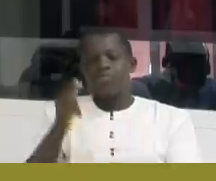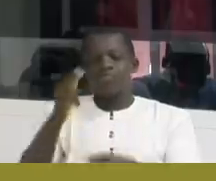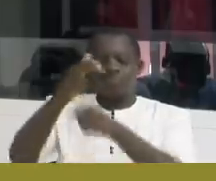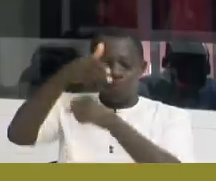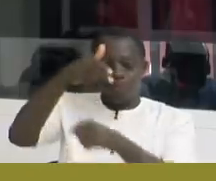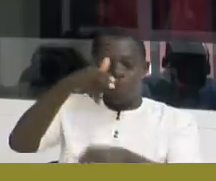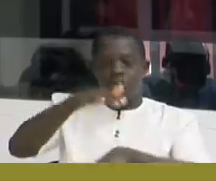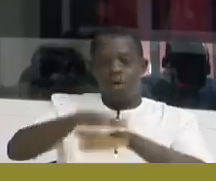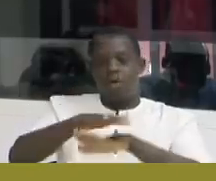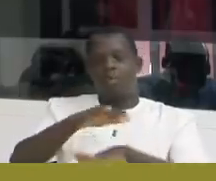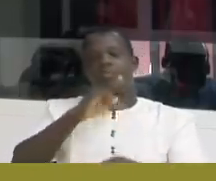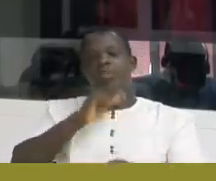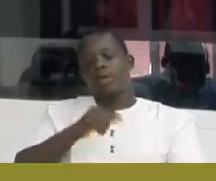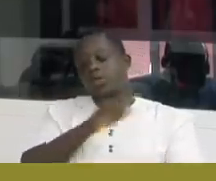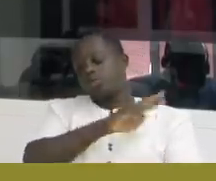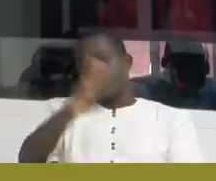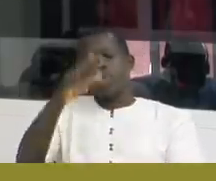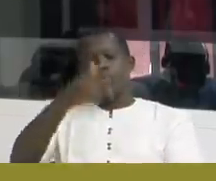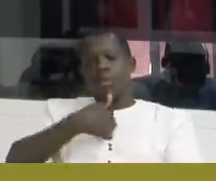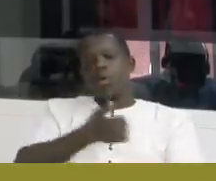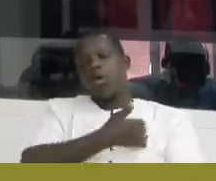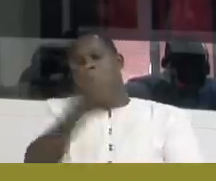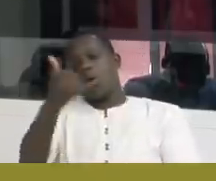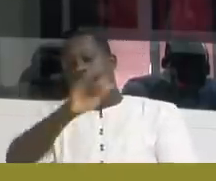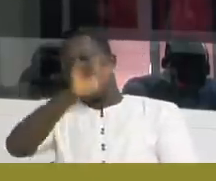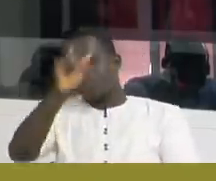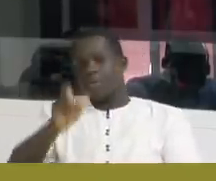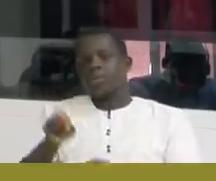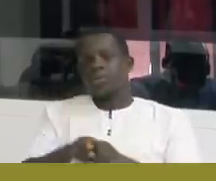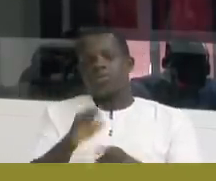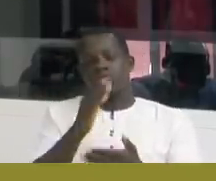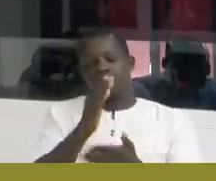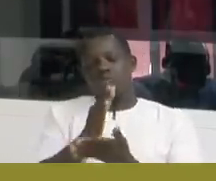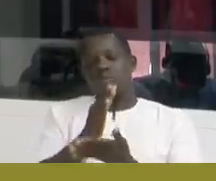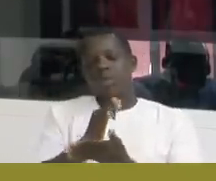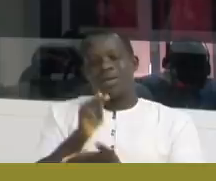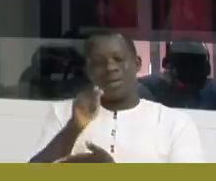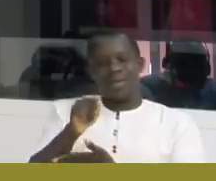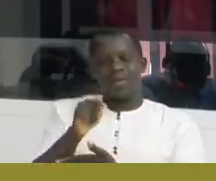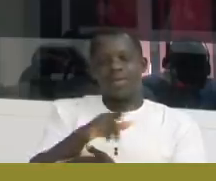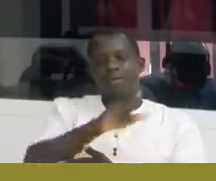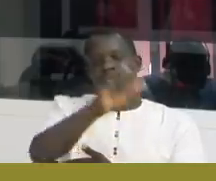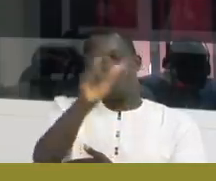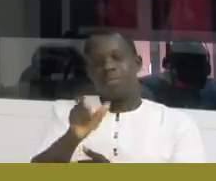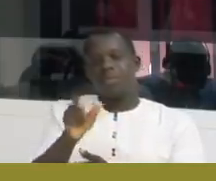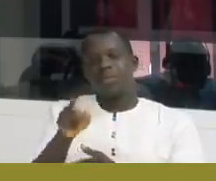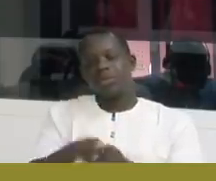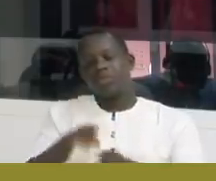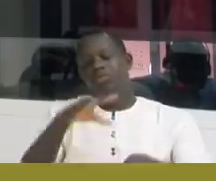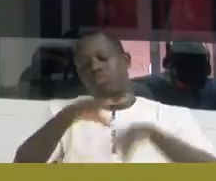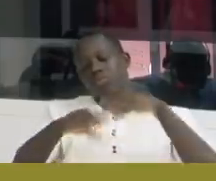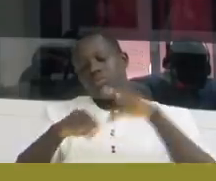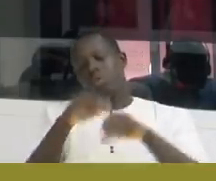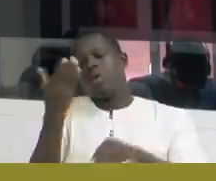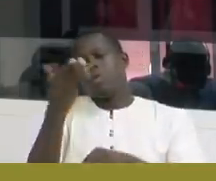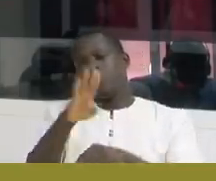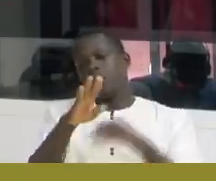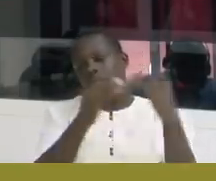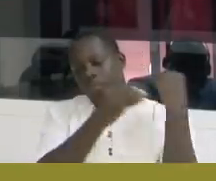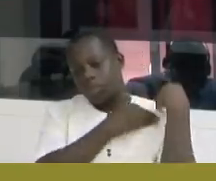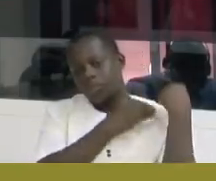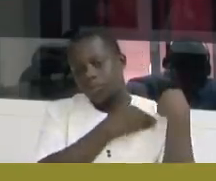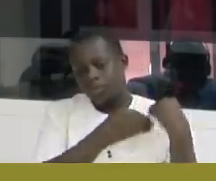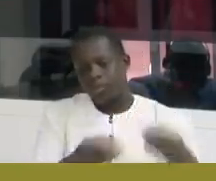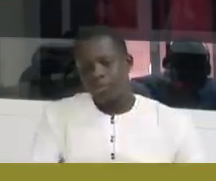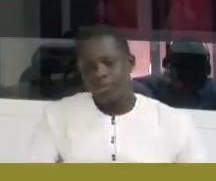bam. It wasn't me, it was somebody else. It smells like that person is running away from responsibility. Sir,